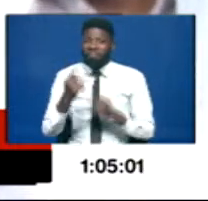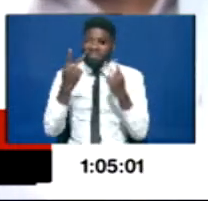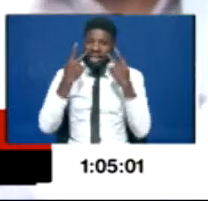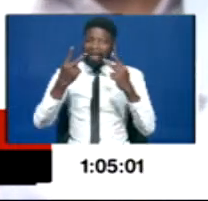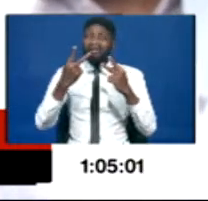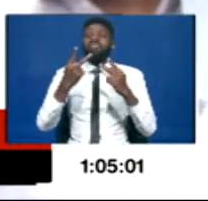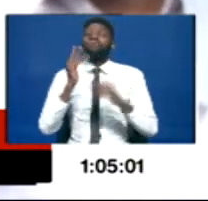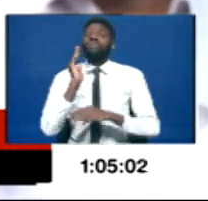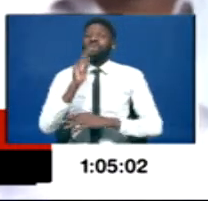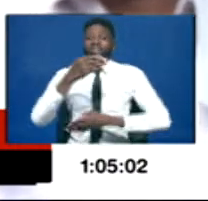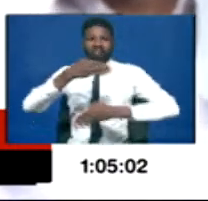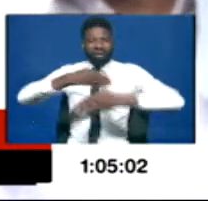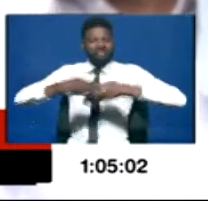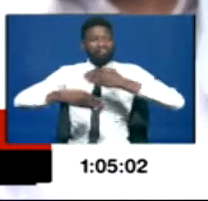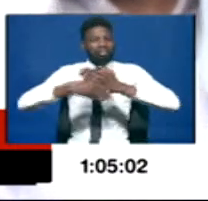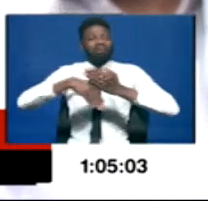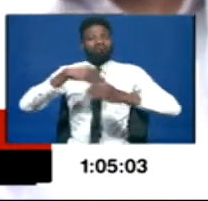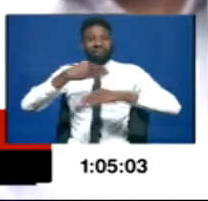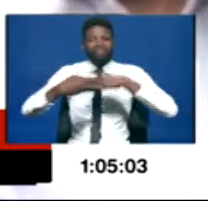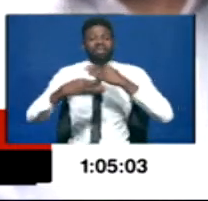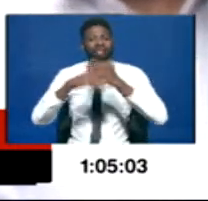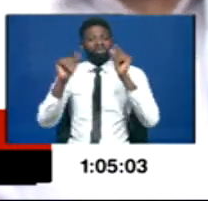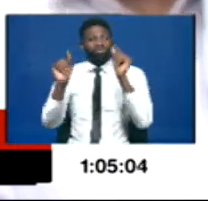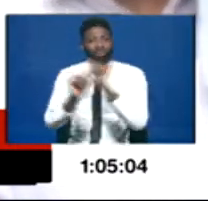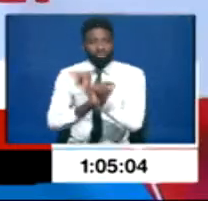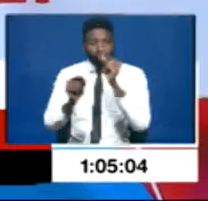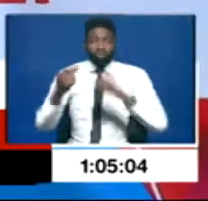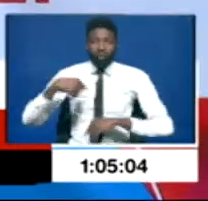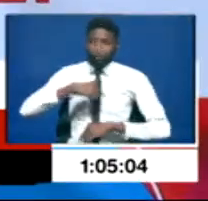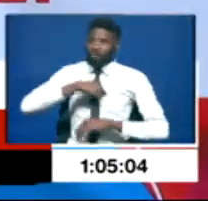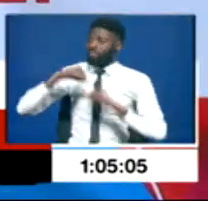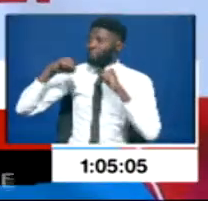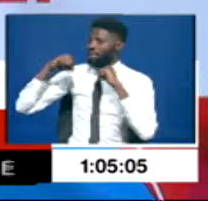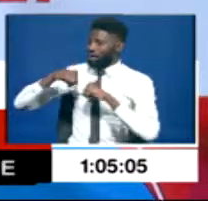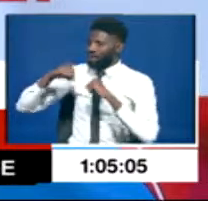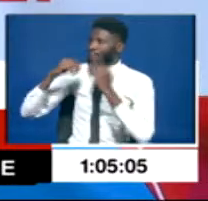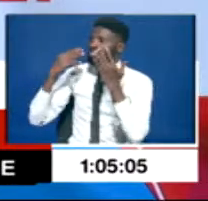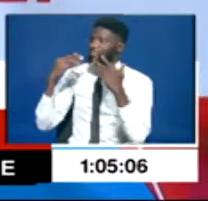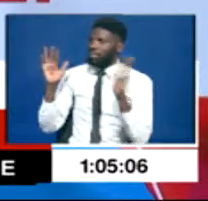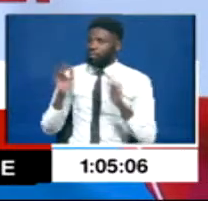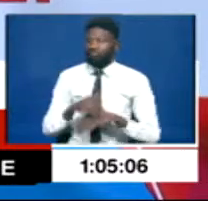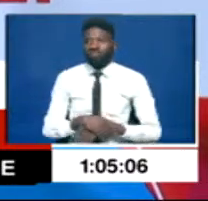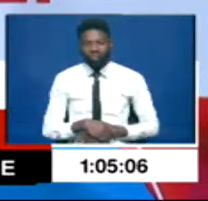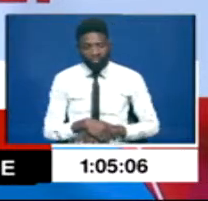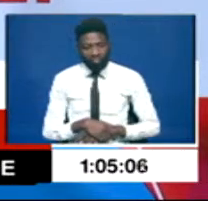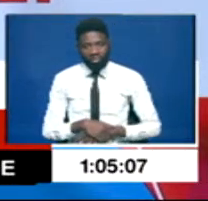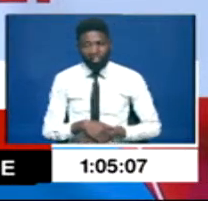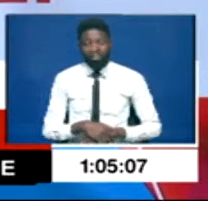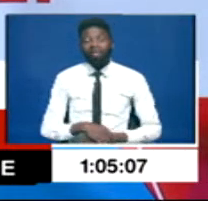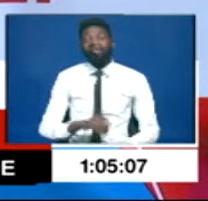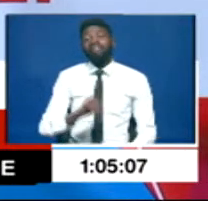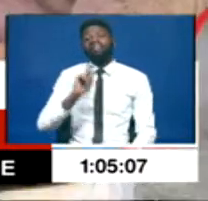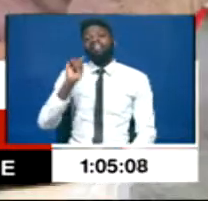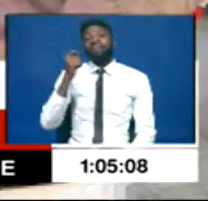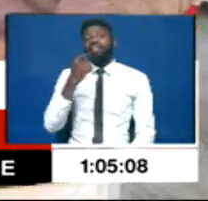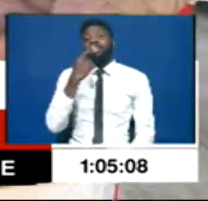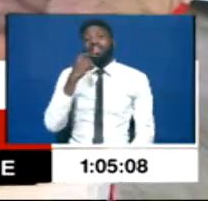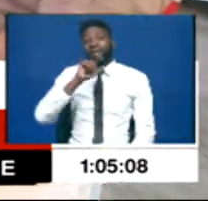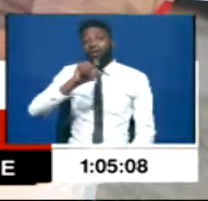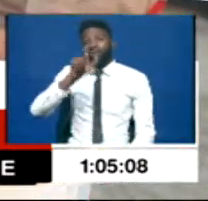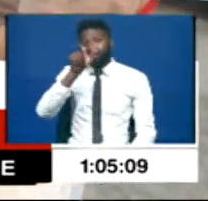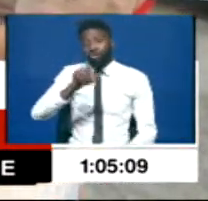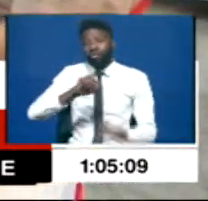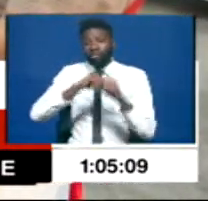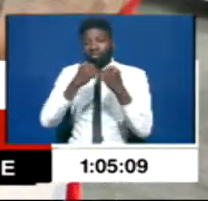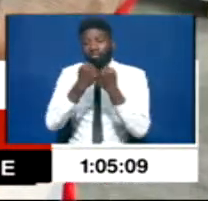and so that is what we have agreed with him at the site. And the Kenya Red Cross Society is partnered with the French Embassy